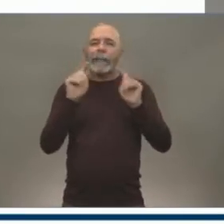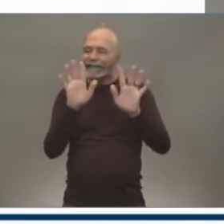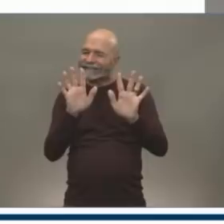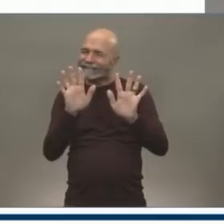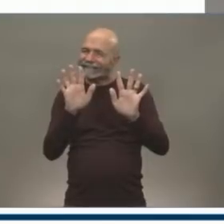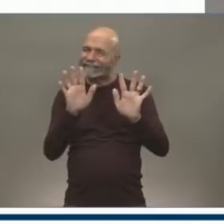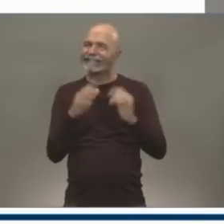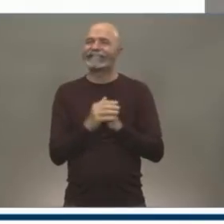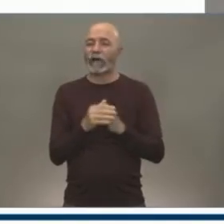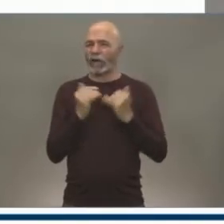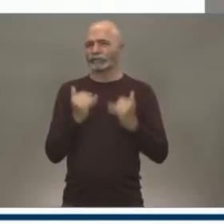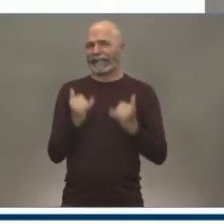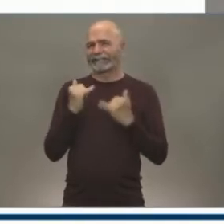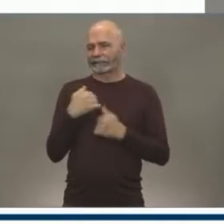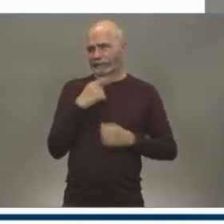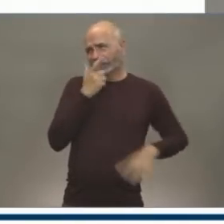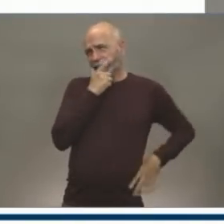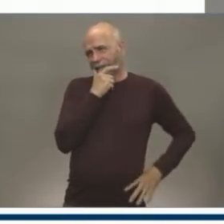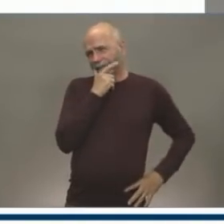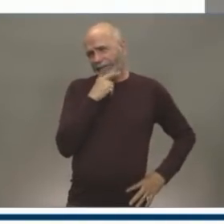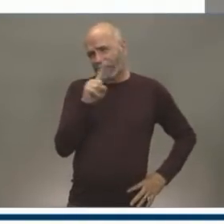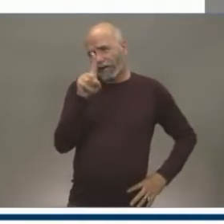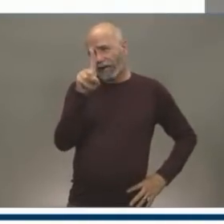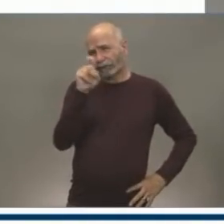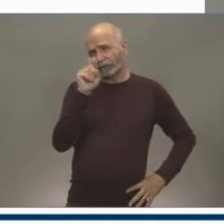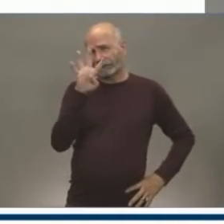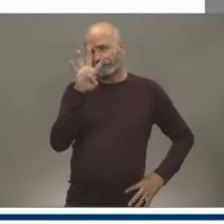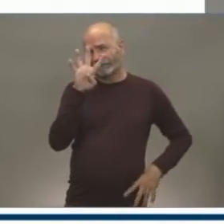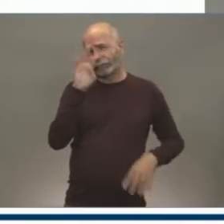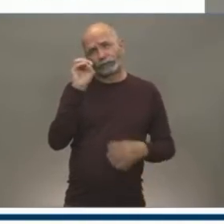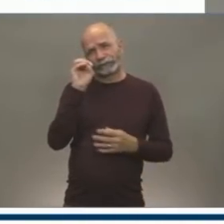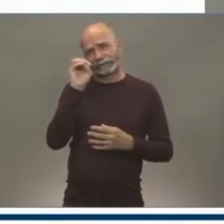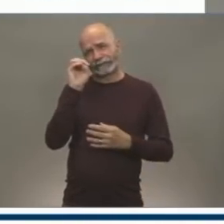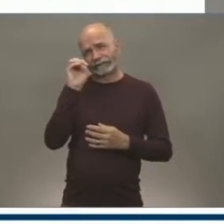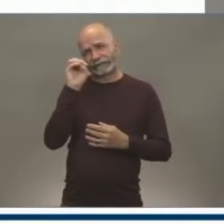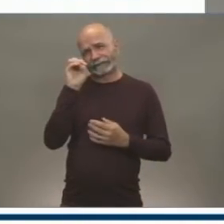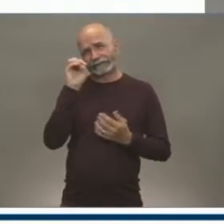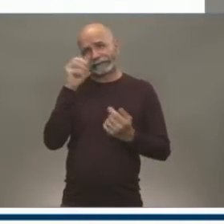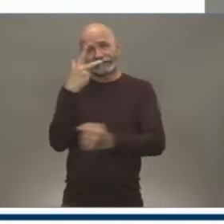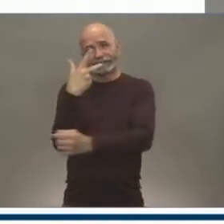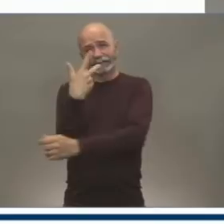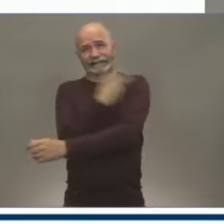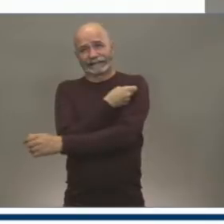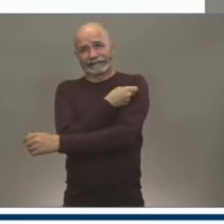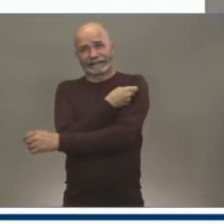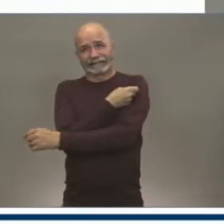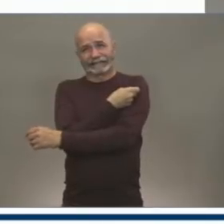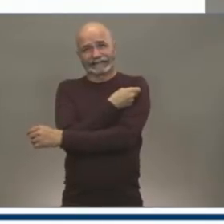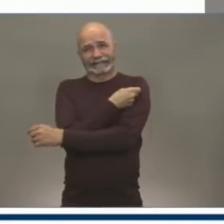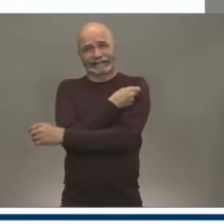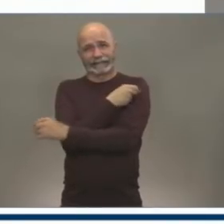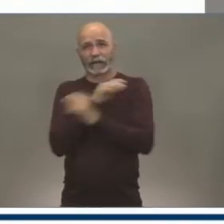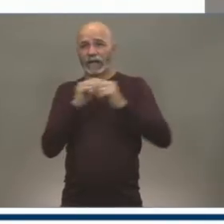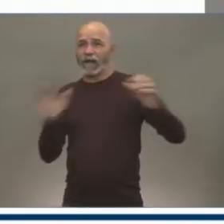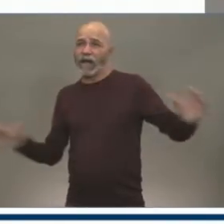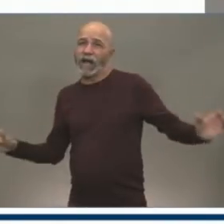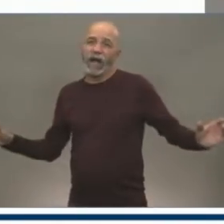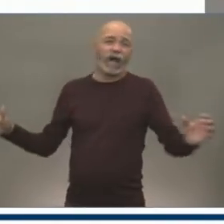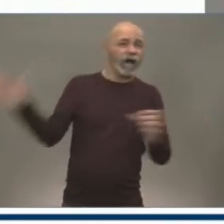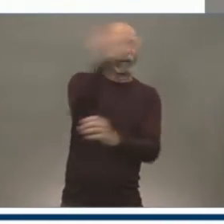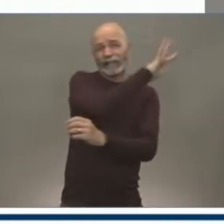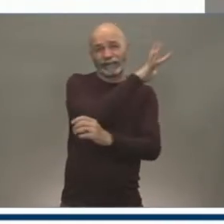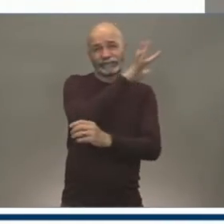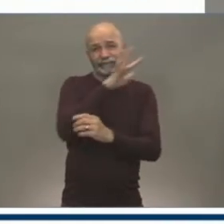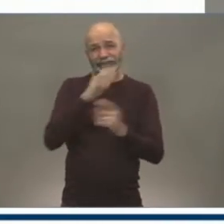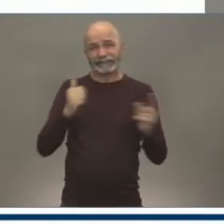140 potential or candidate vaccines worldwide. And in Canada, the federal government